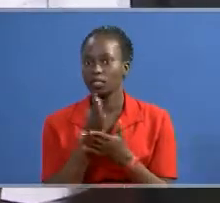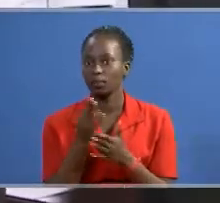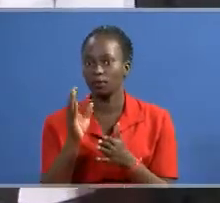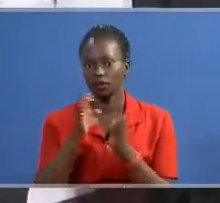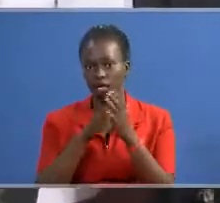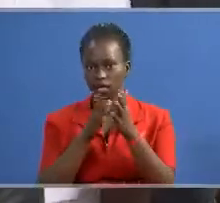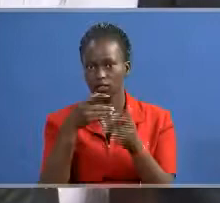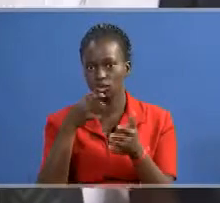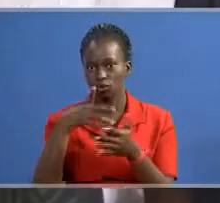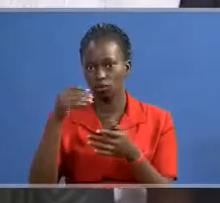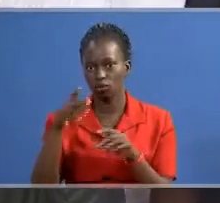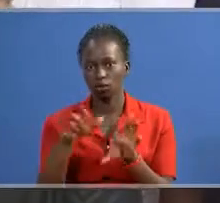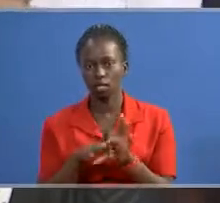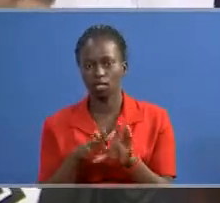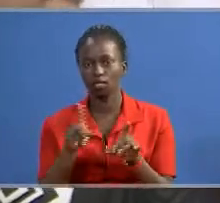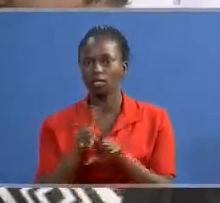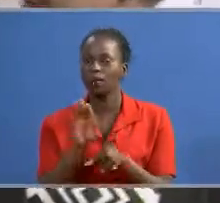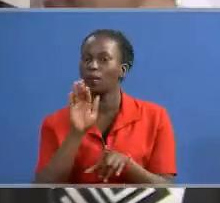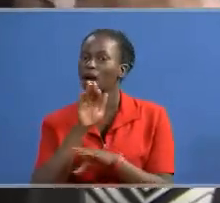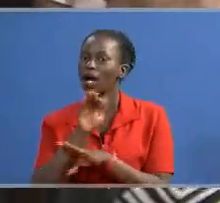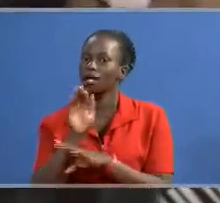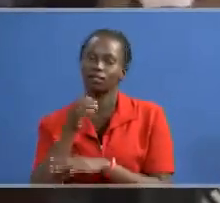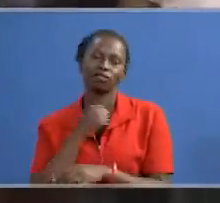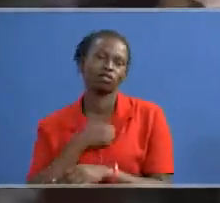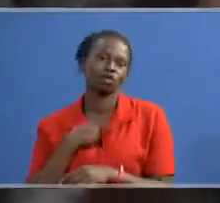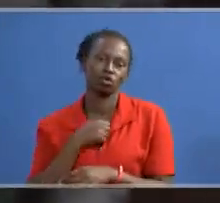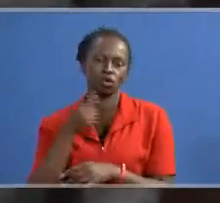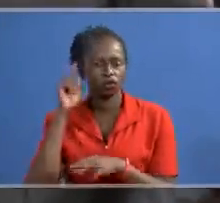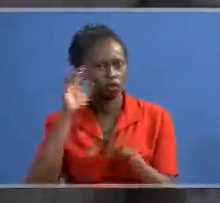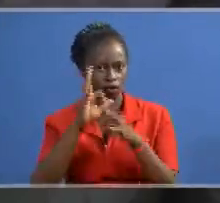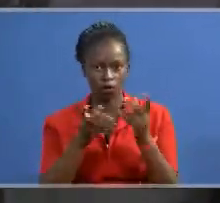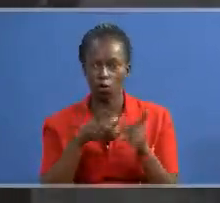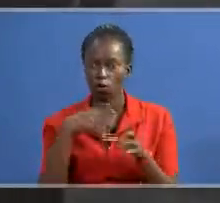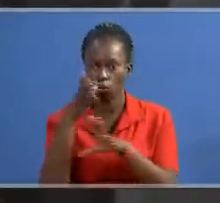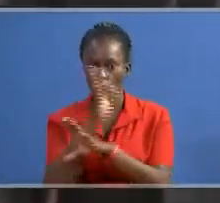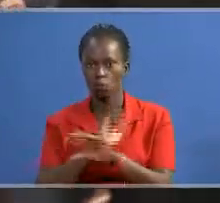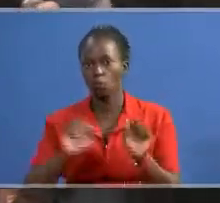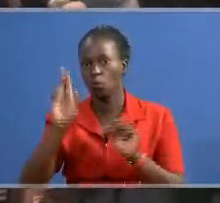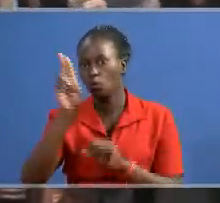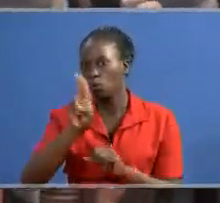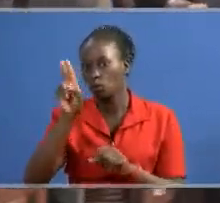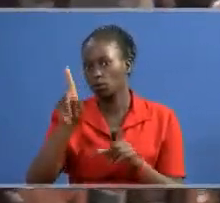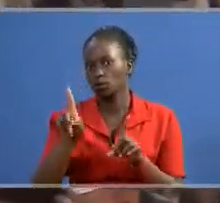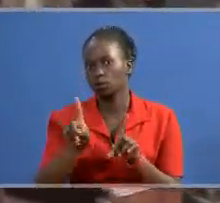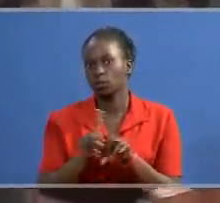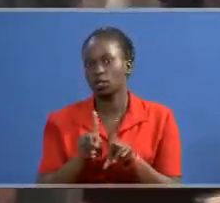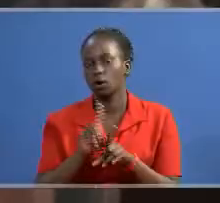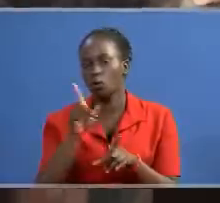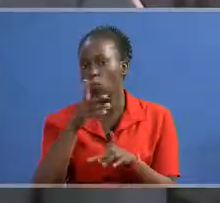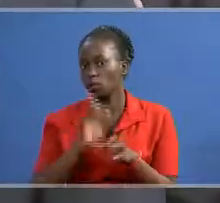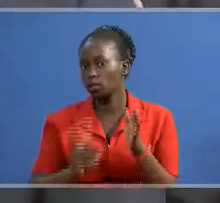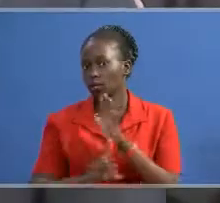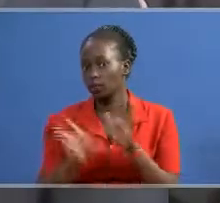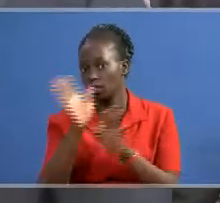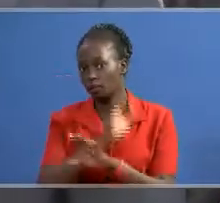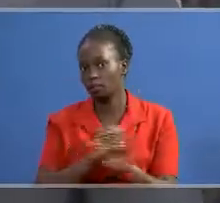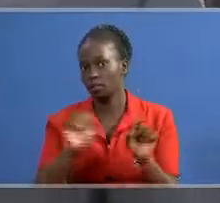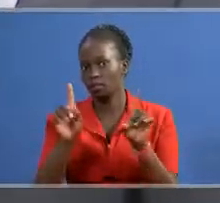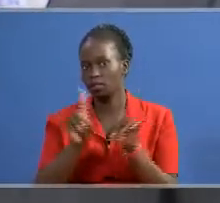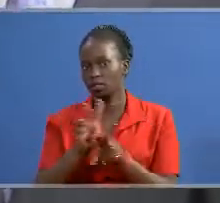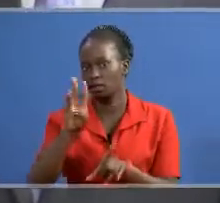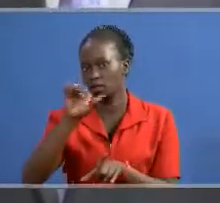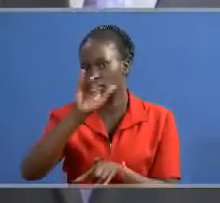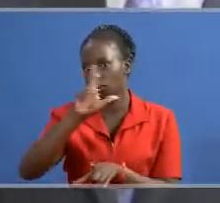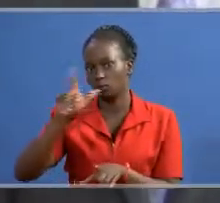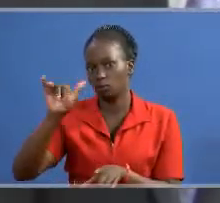who attended and condoled with Bob's family were His Excellency President Uhuru Kenyatta, Deputy President William Ruto,